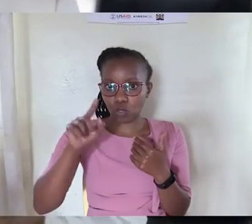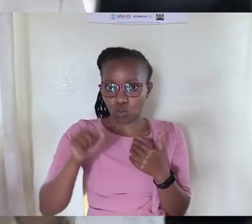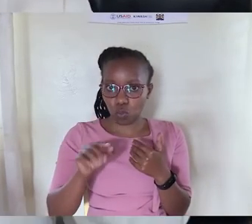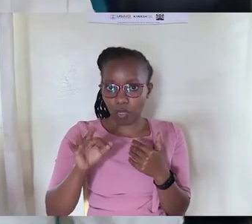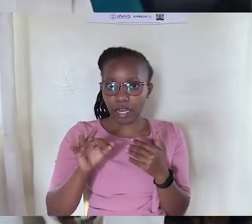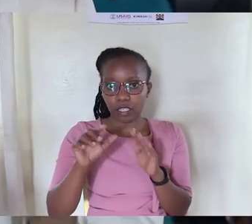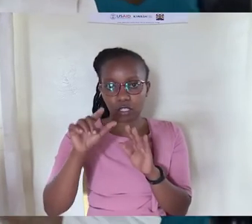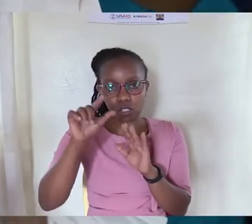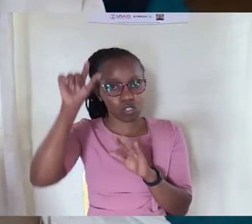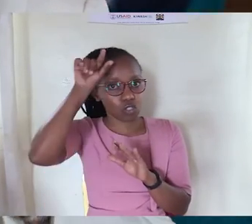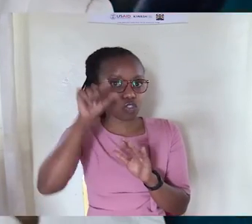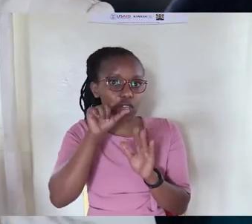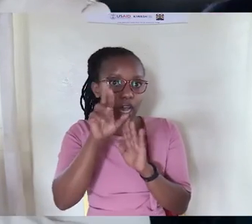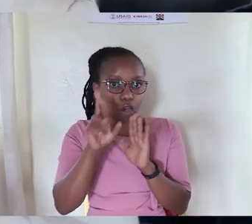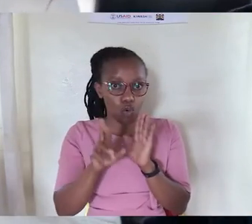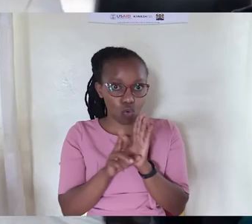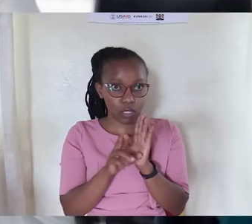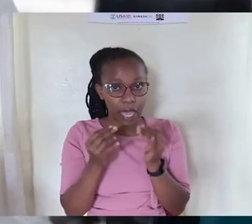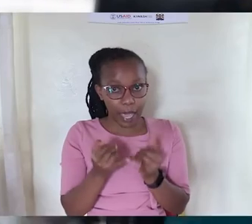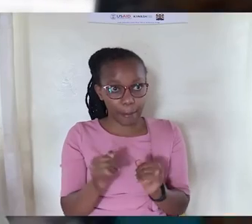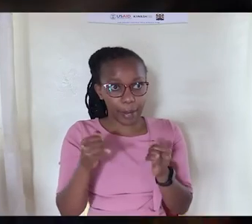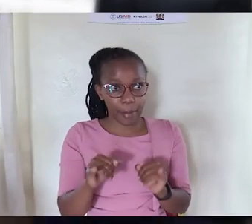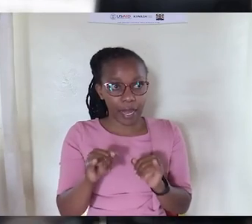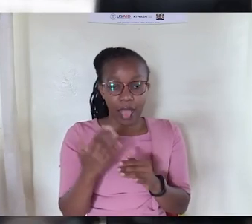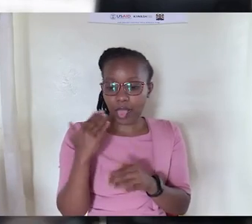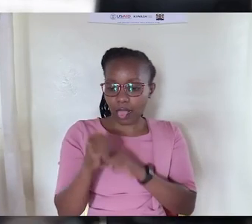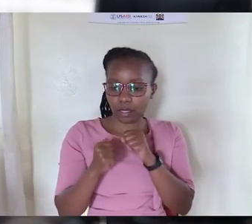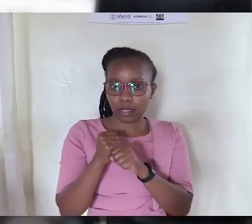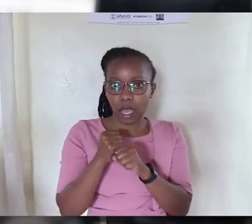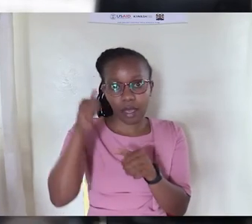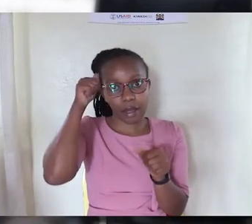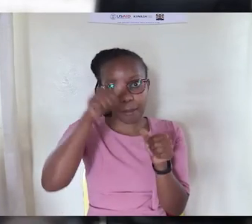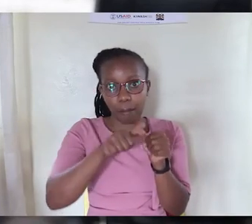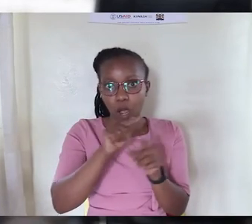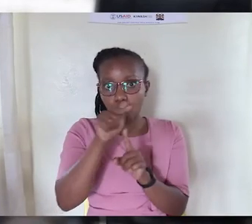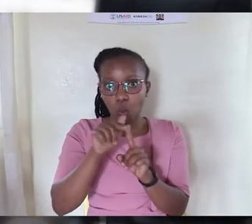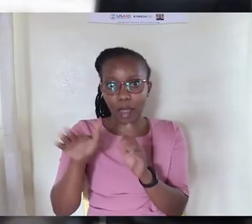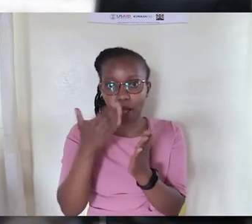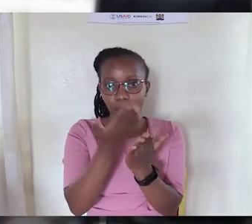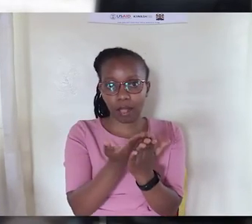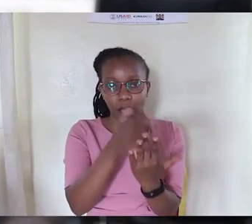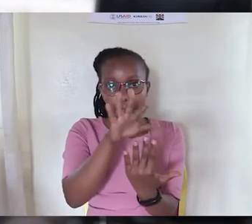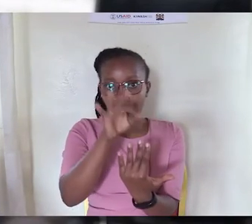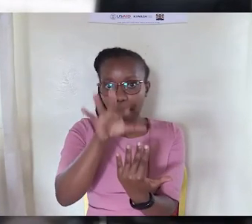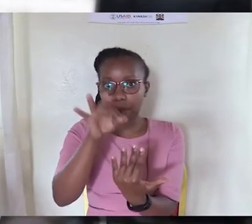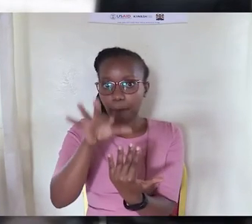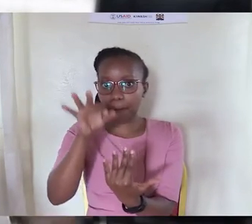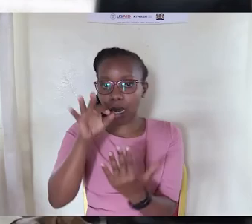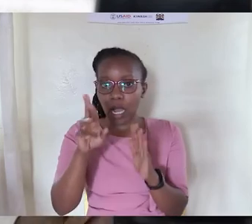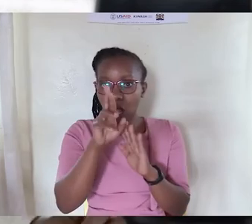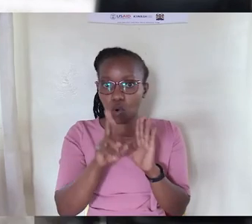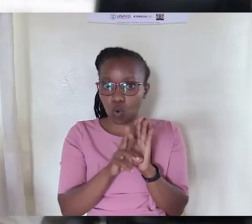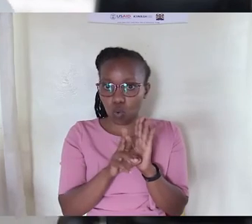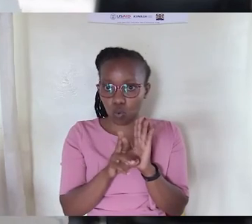role. Last year, you remember when they were submitting their nomination rules to